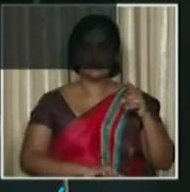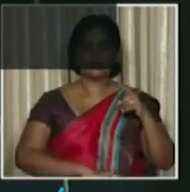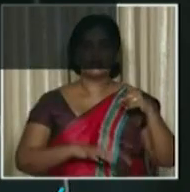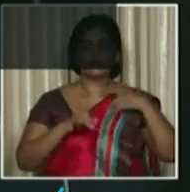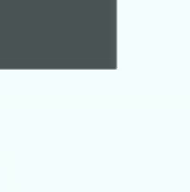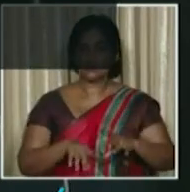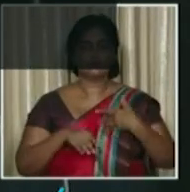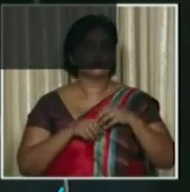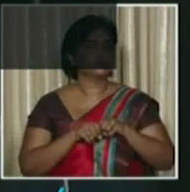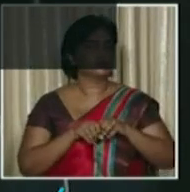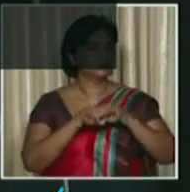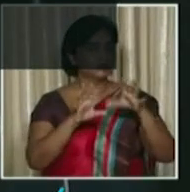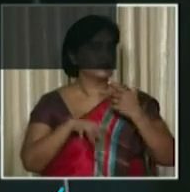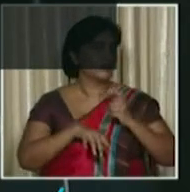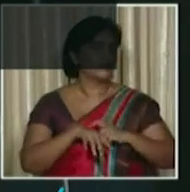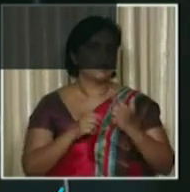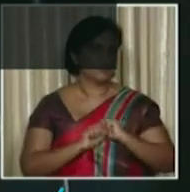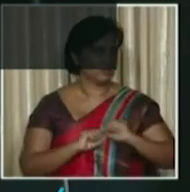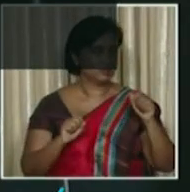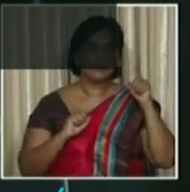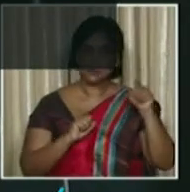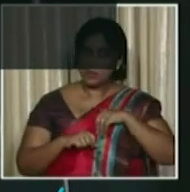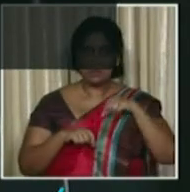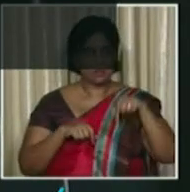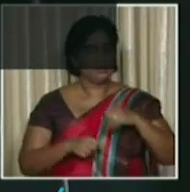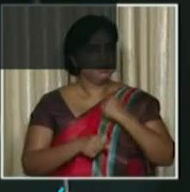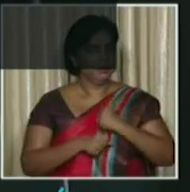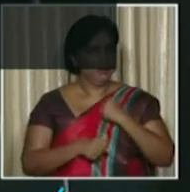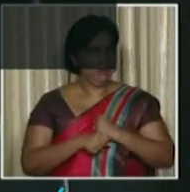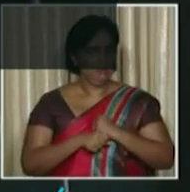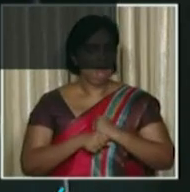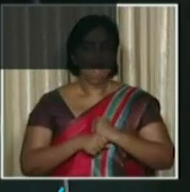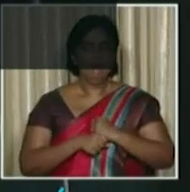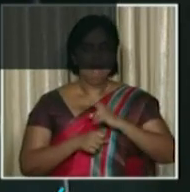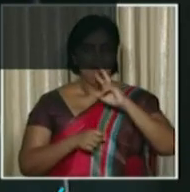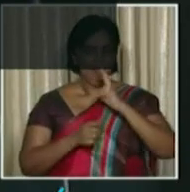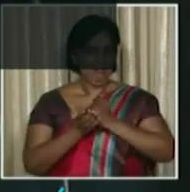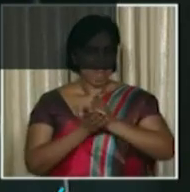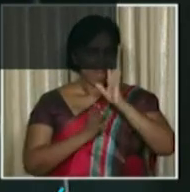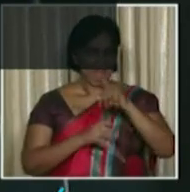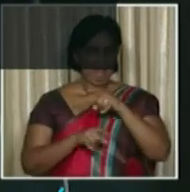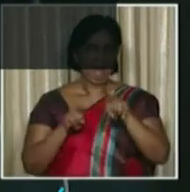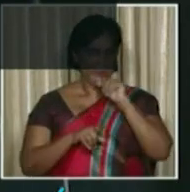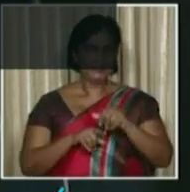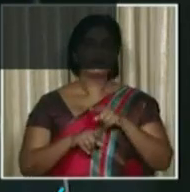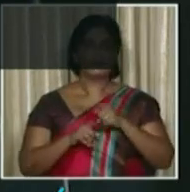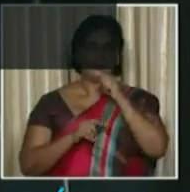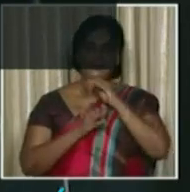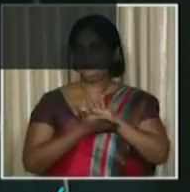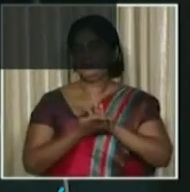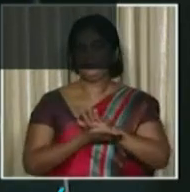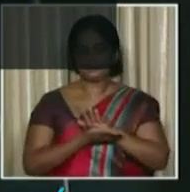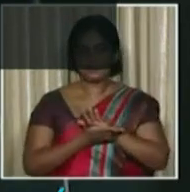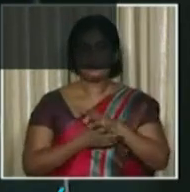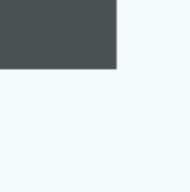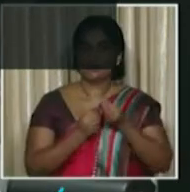So therefore, do you agree that the government was misled purposely by a group of racist professionals who were appointed